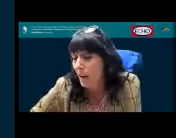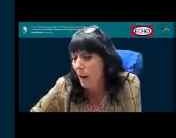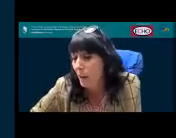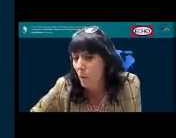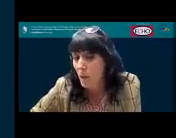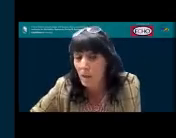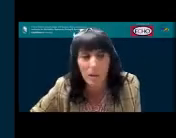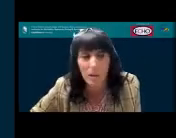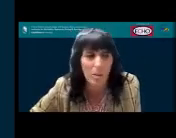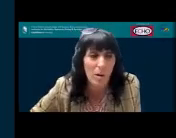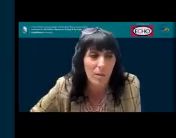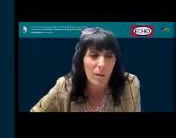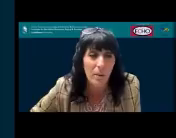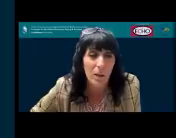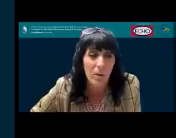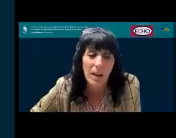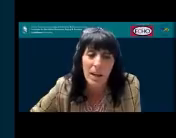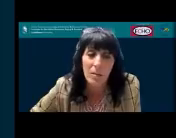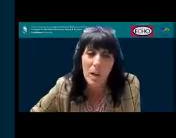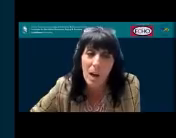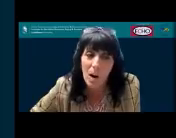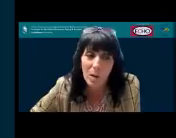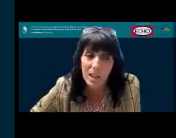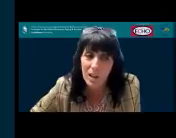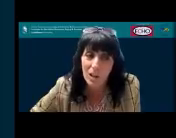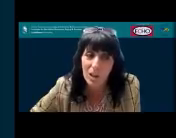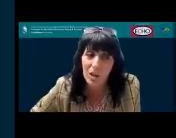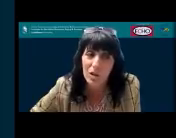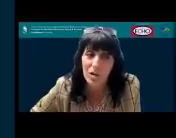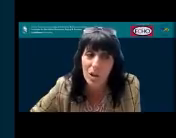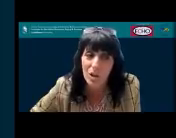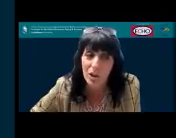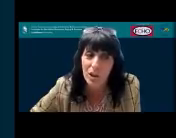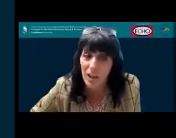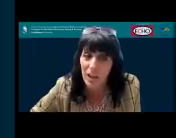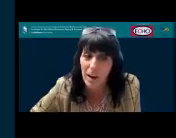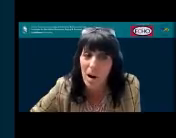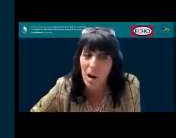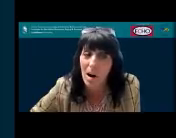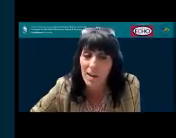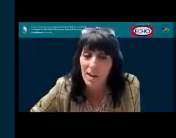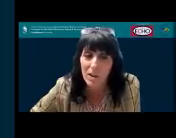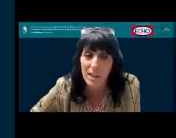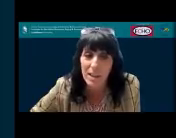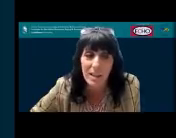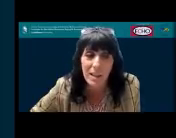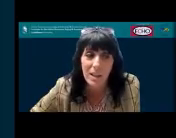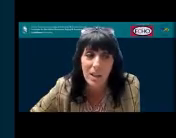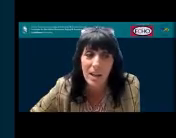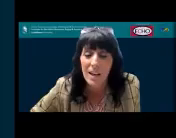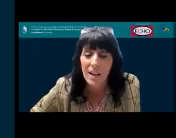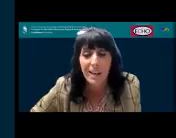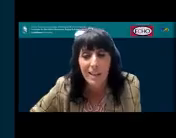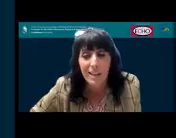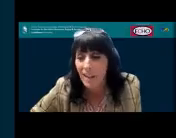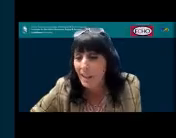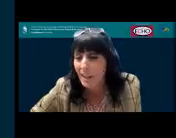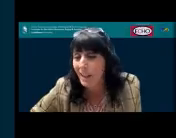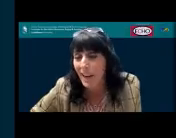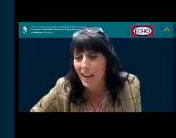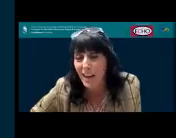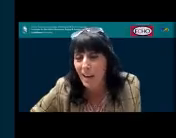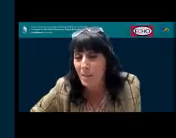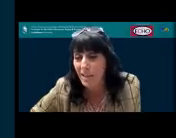I want to learn more from you. And we always encourage you to turn your camera on during the session.